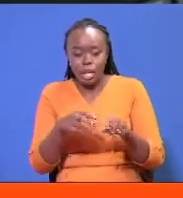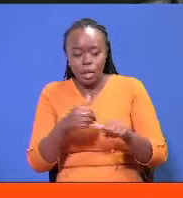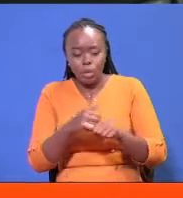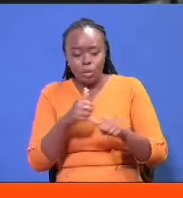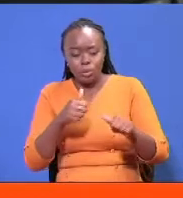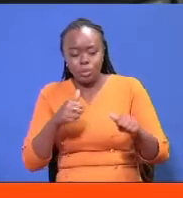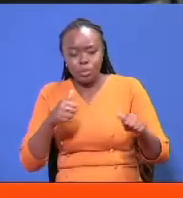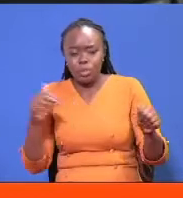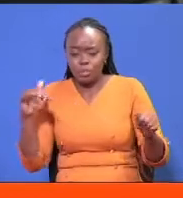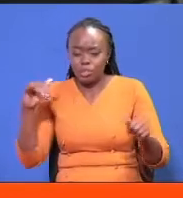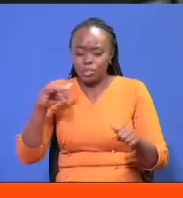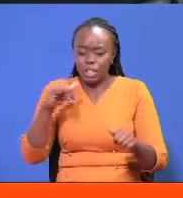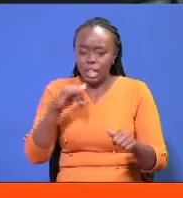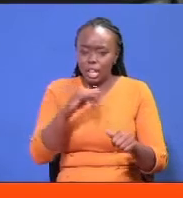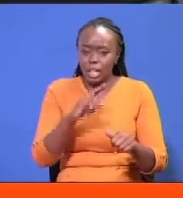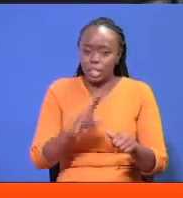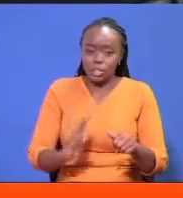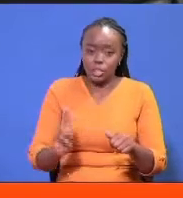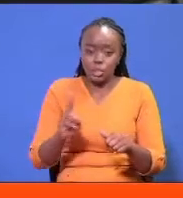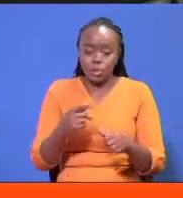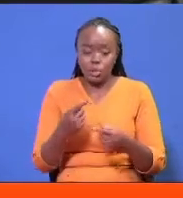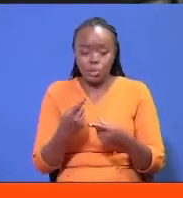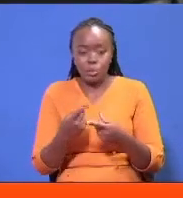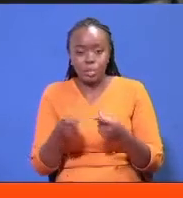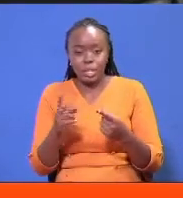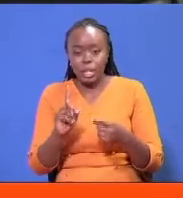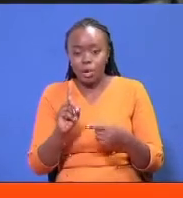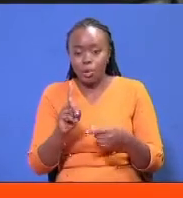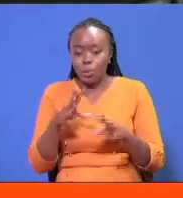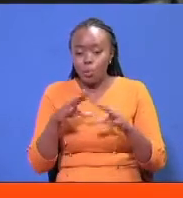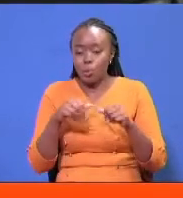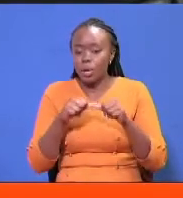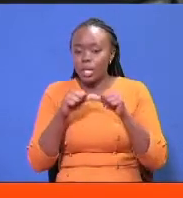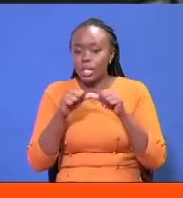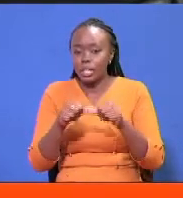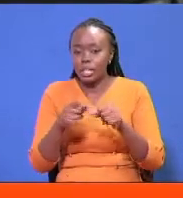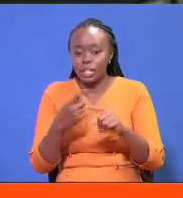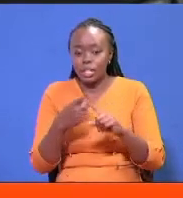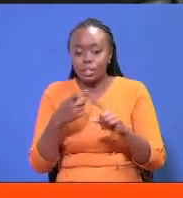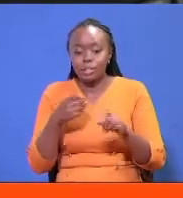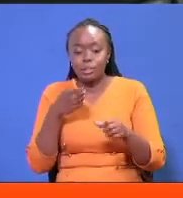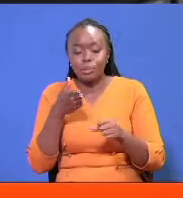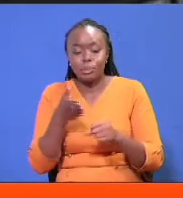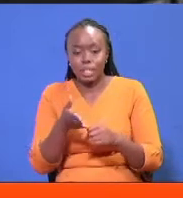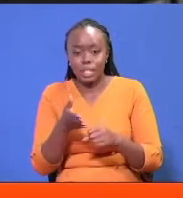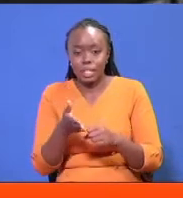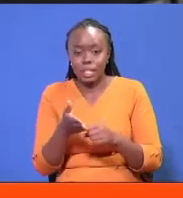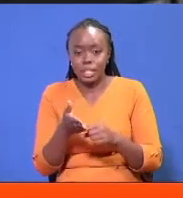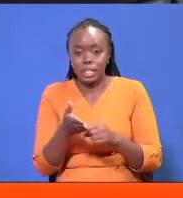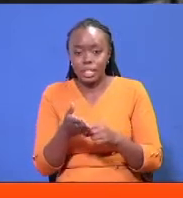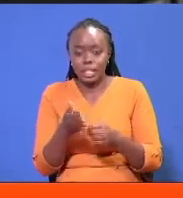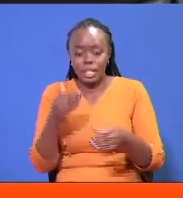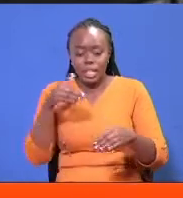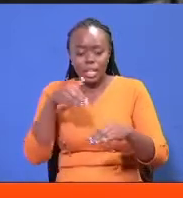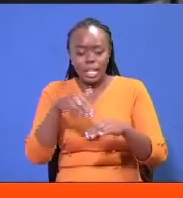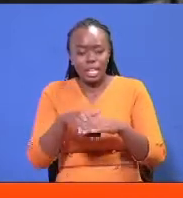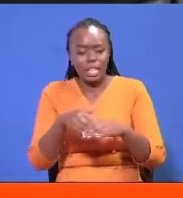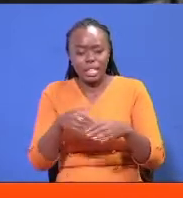parameters. But once that is done and you're out from the field, in-house